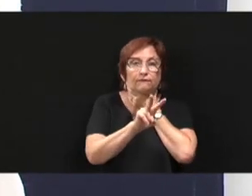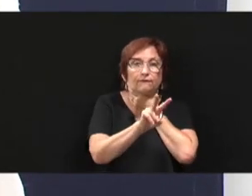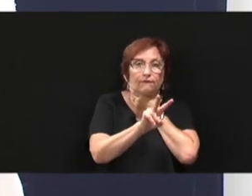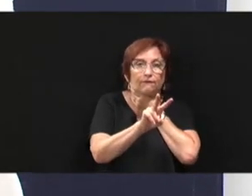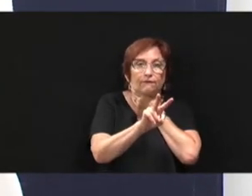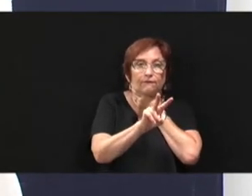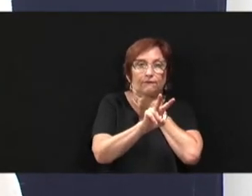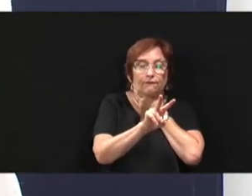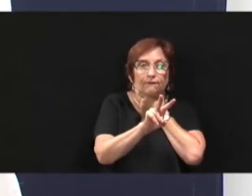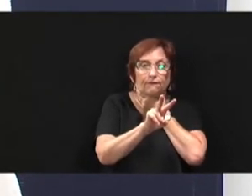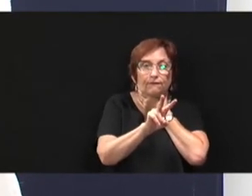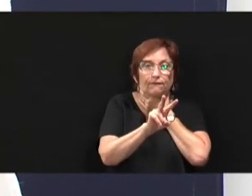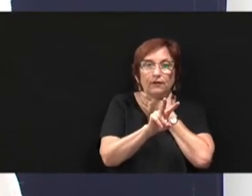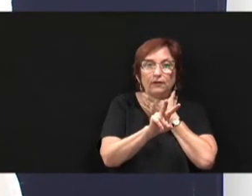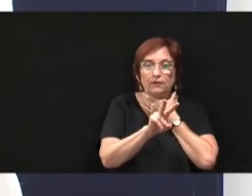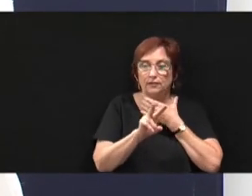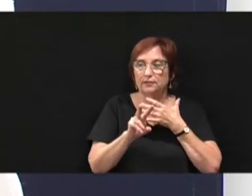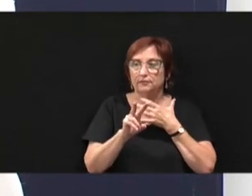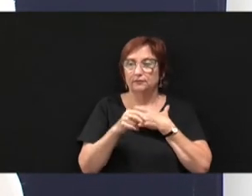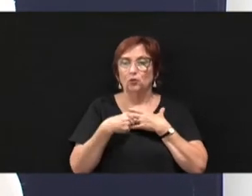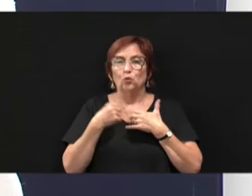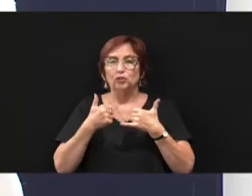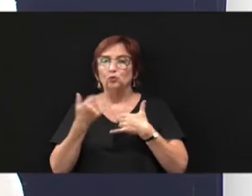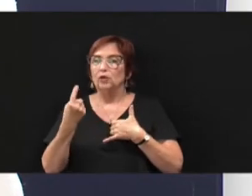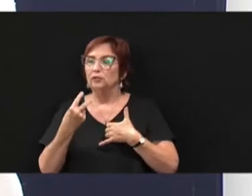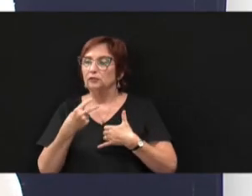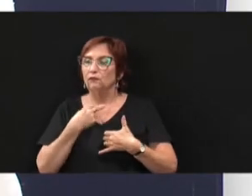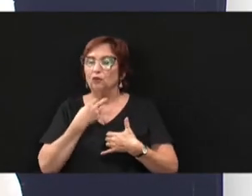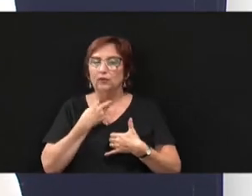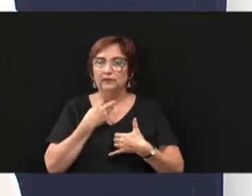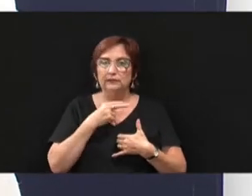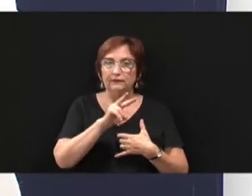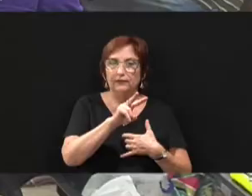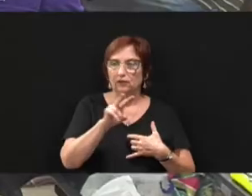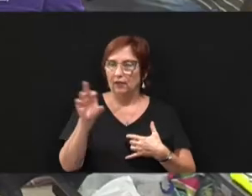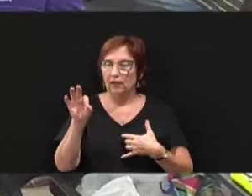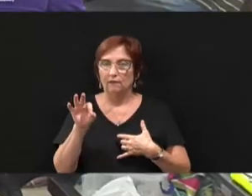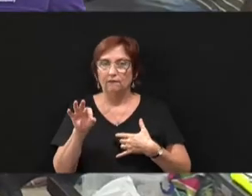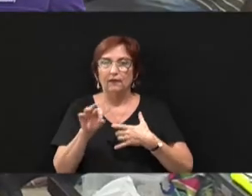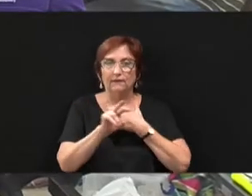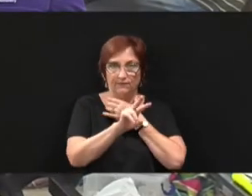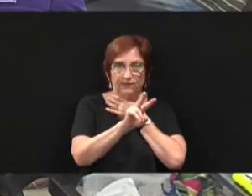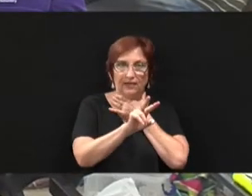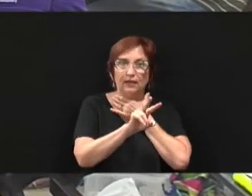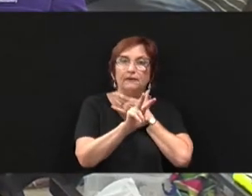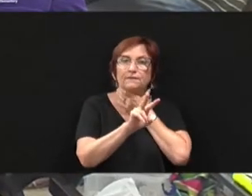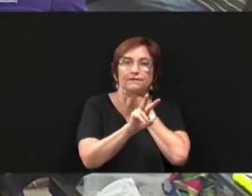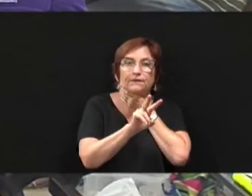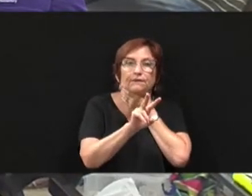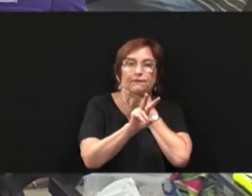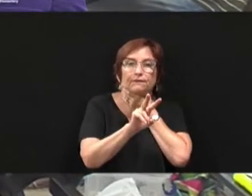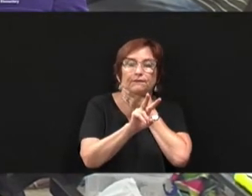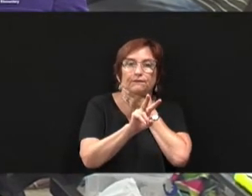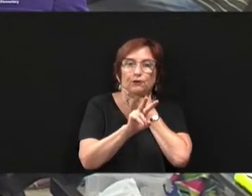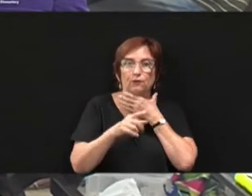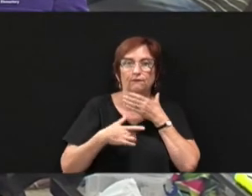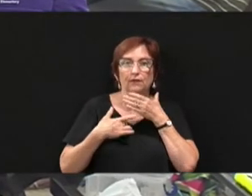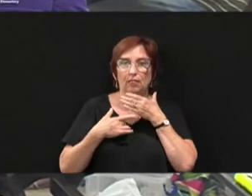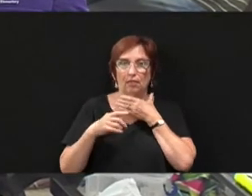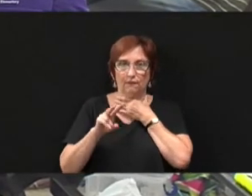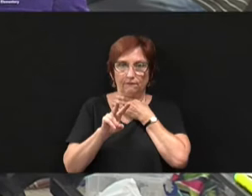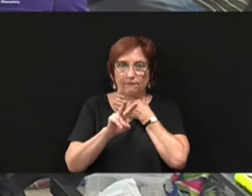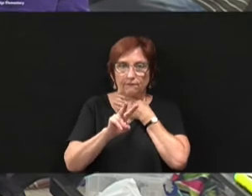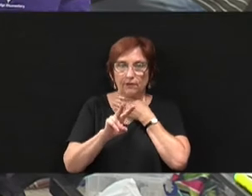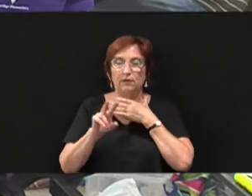versus the unvoiced. Tell me which one is voiced, the V or the F. Try it. Because you hear that. So I'm not going to go